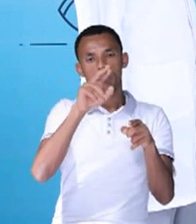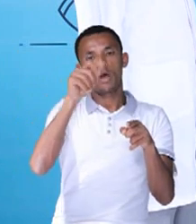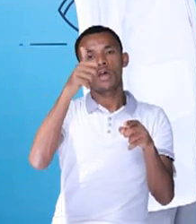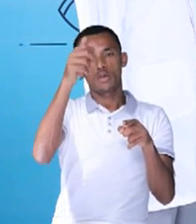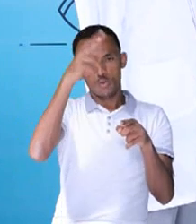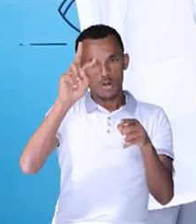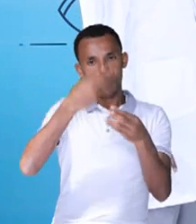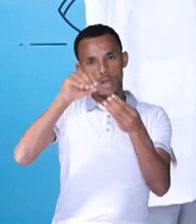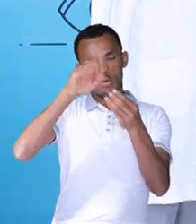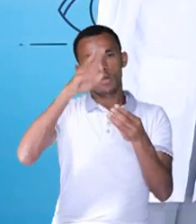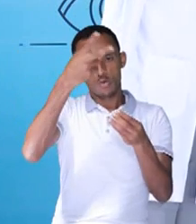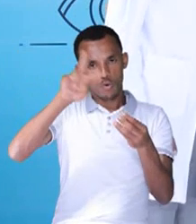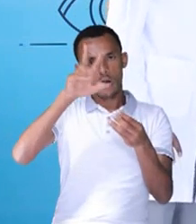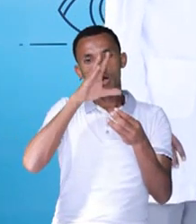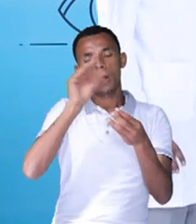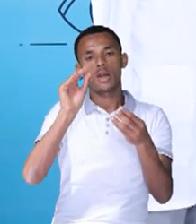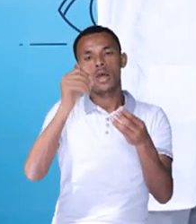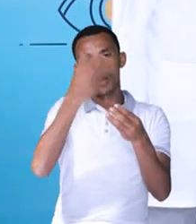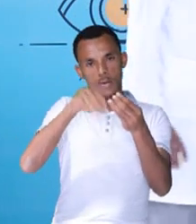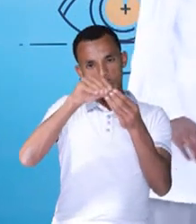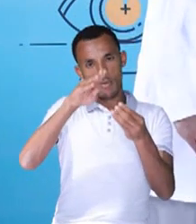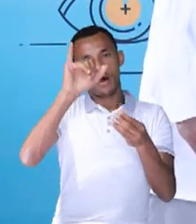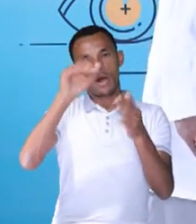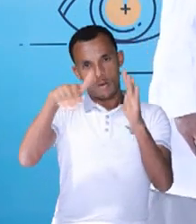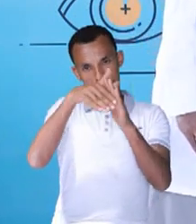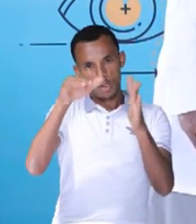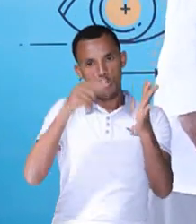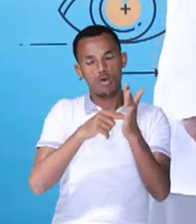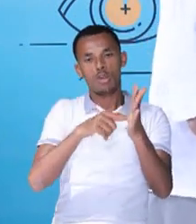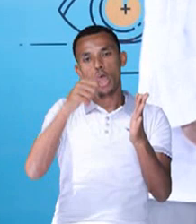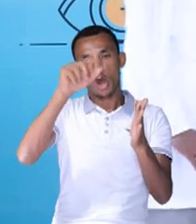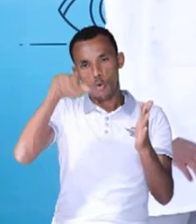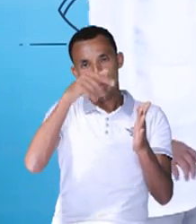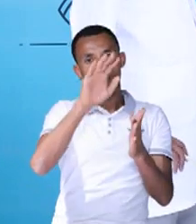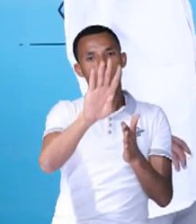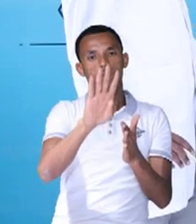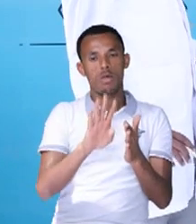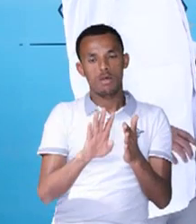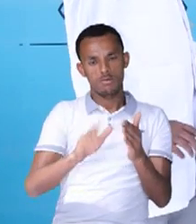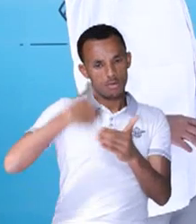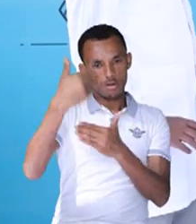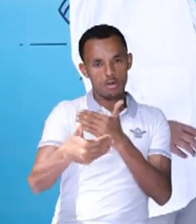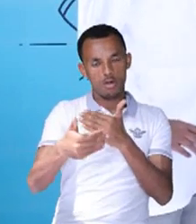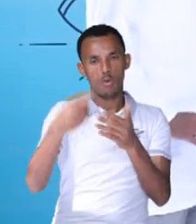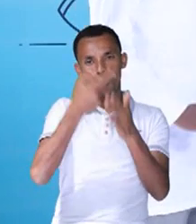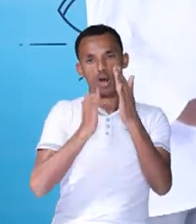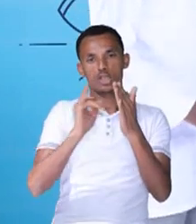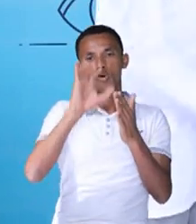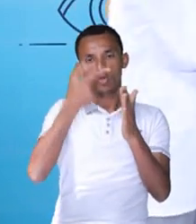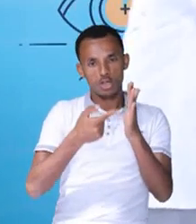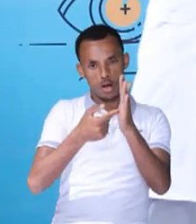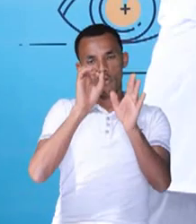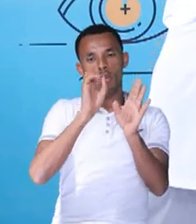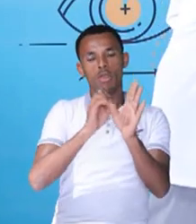squared. And a plus bi can be represented as a point a comma b. Then, what is cosine